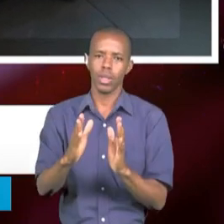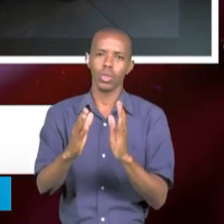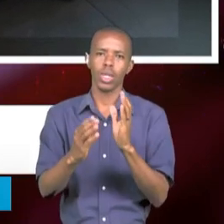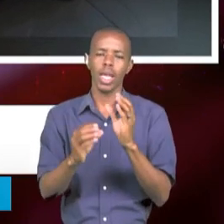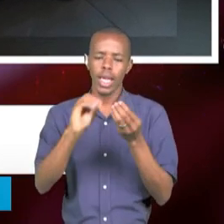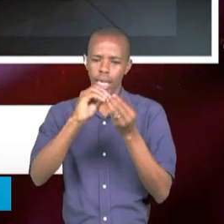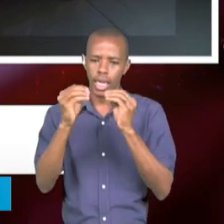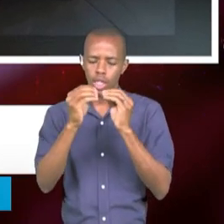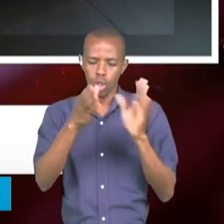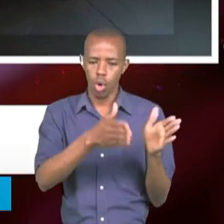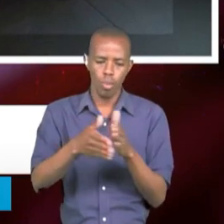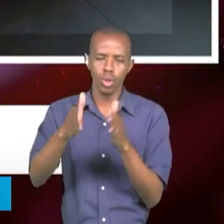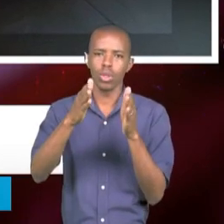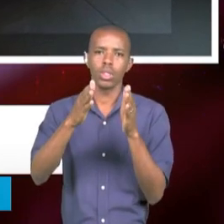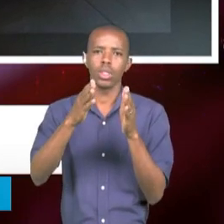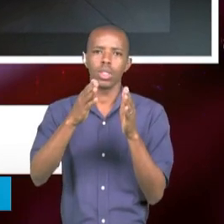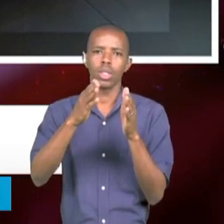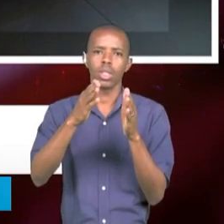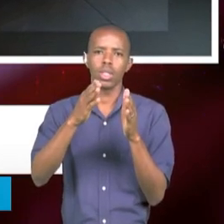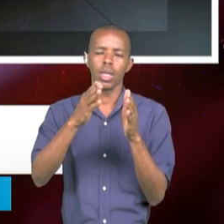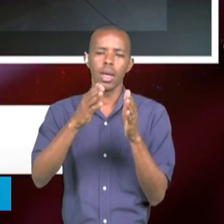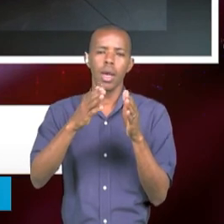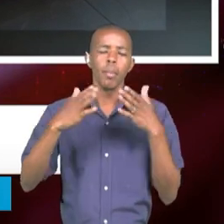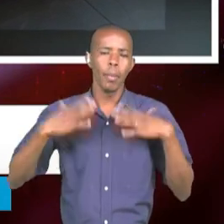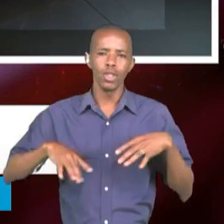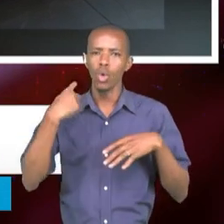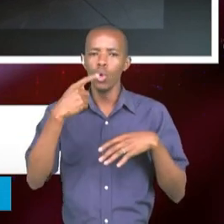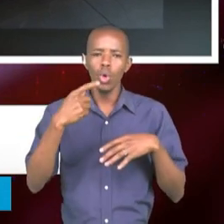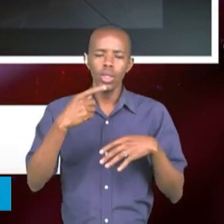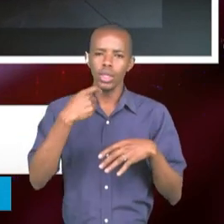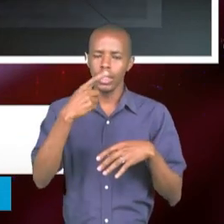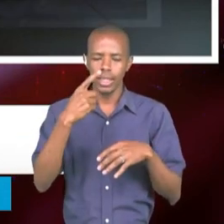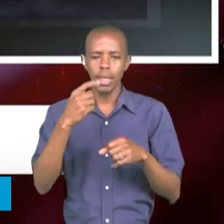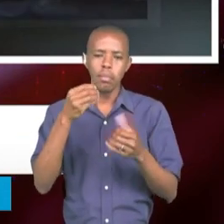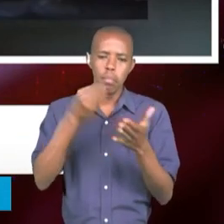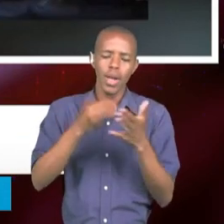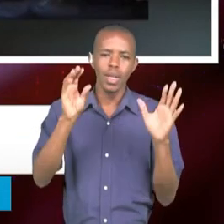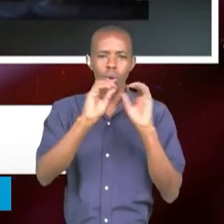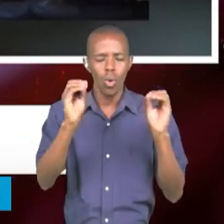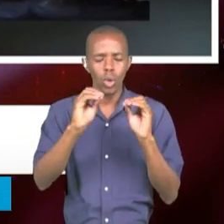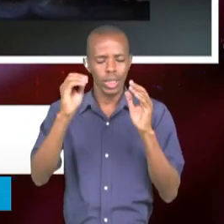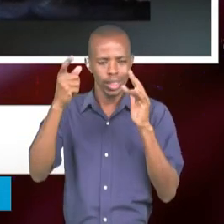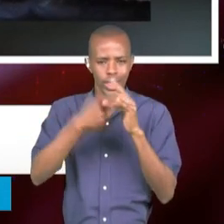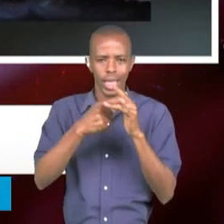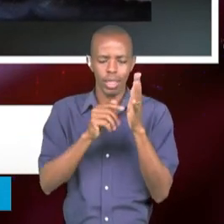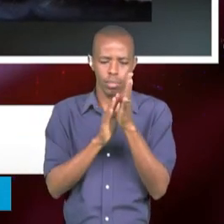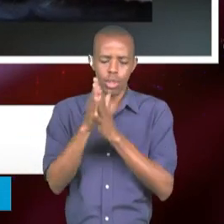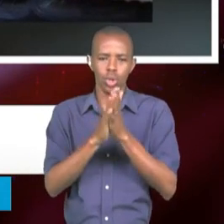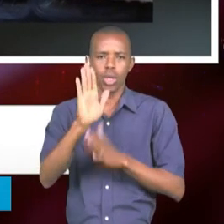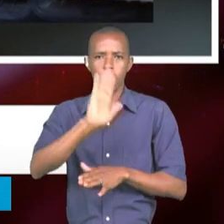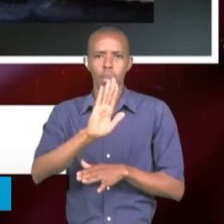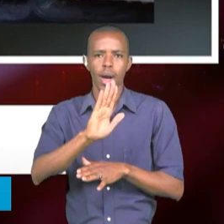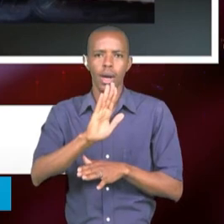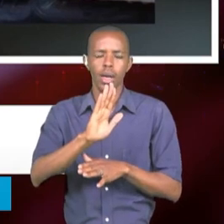that opportunity. Na youth wengi wanalialia, there is no kupata capital ni ngumu nini. Start your passion as